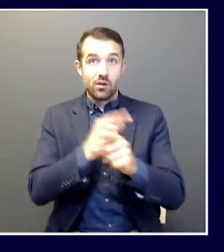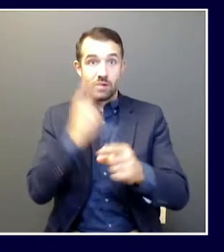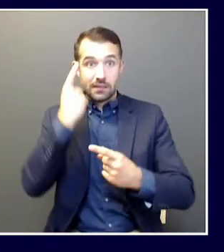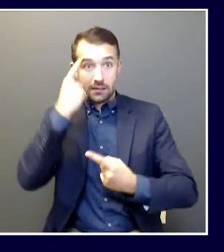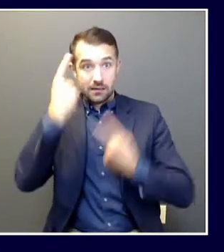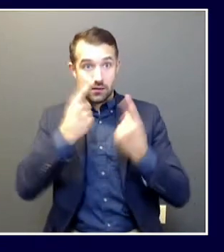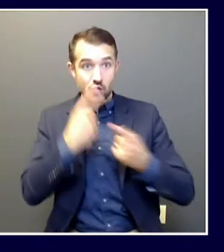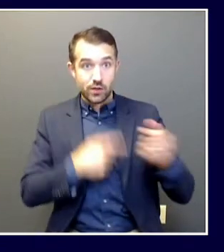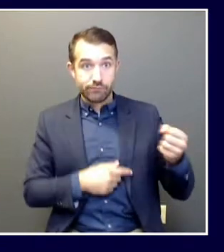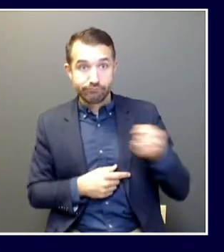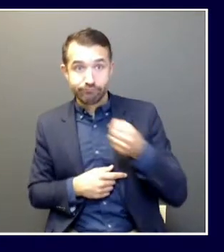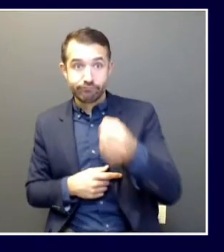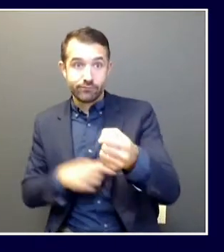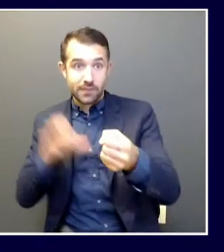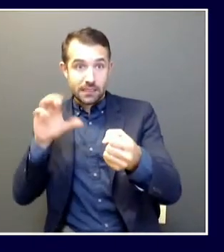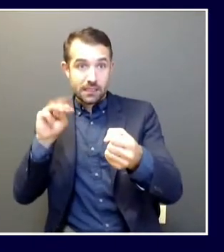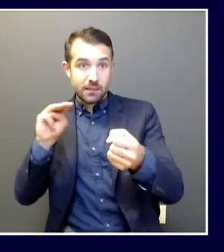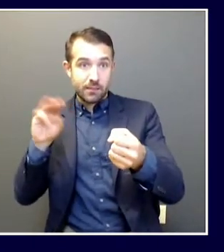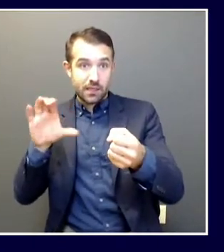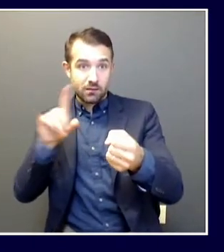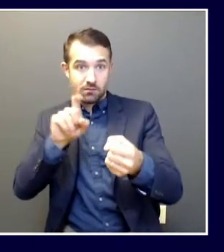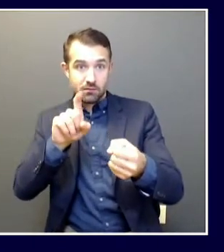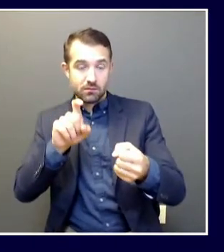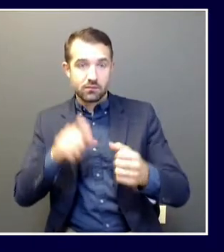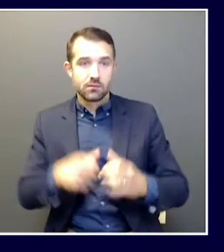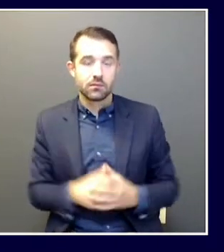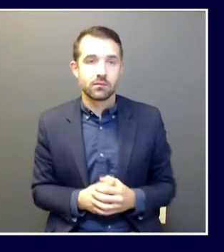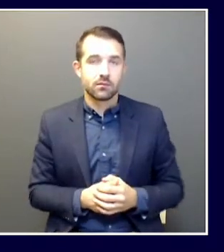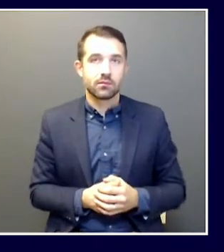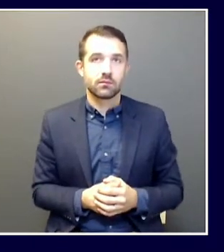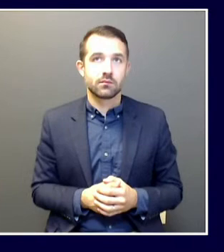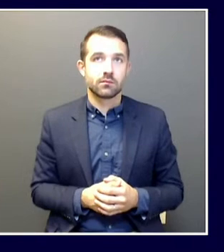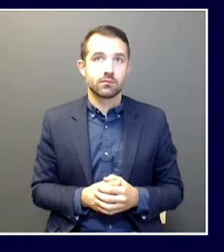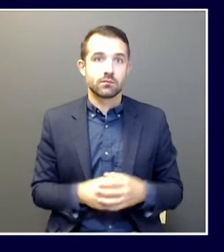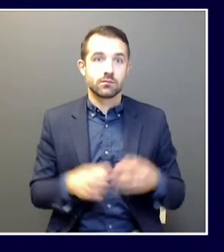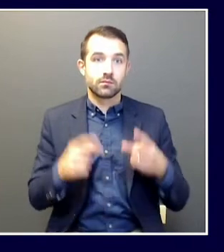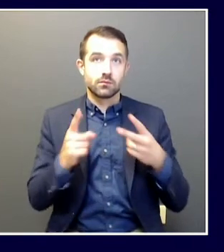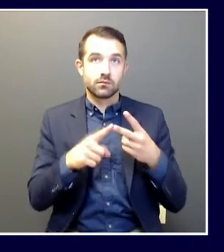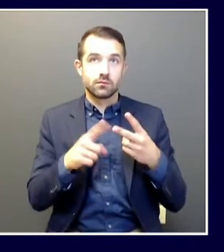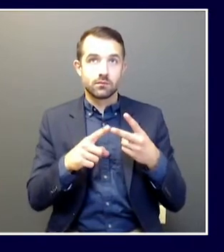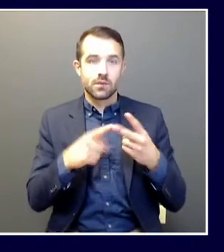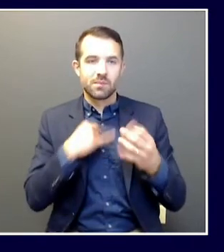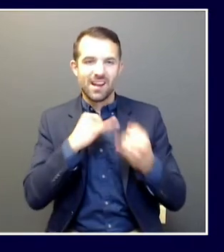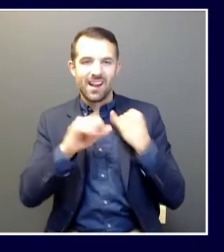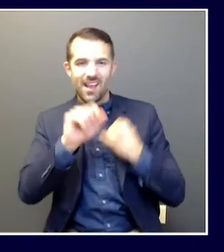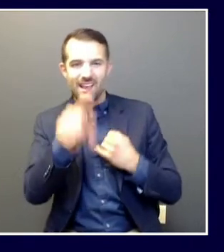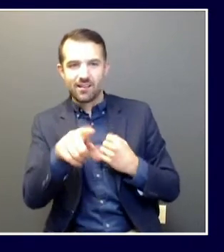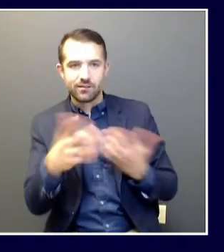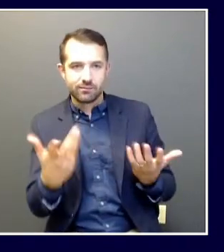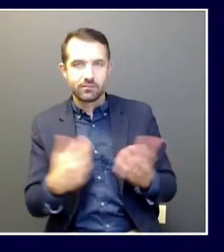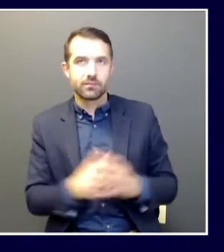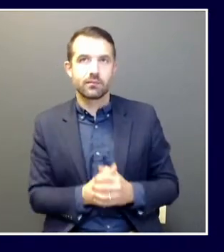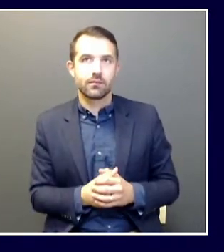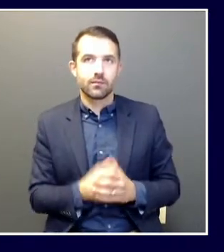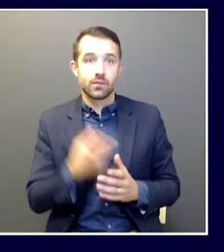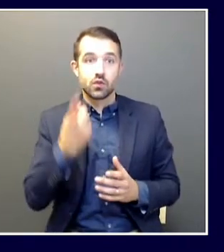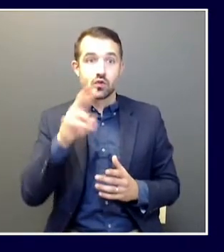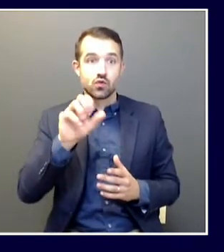the Central Maine healthcare situation? And then I'll just go ahead and ask my last question right now for Dr. Shah, and that